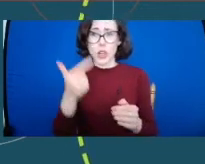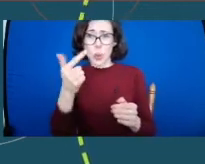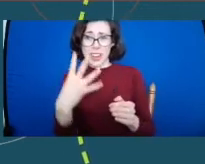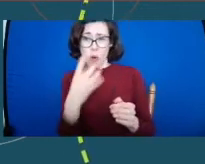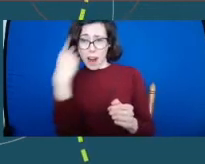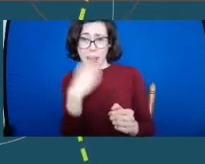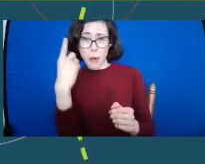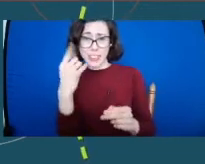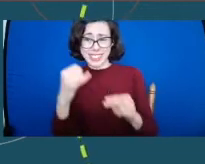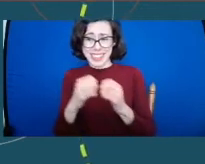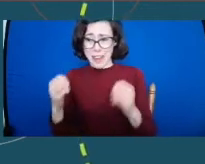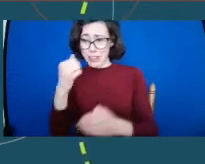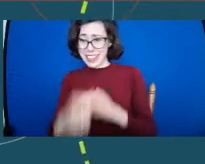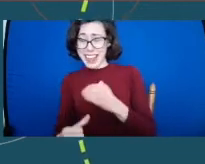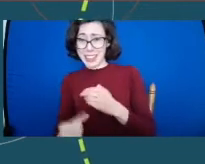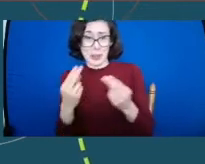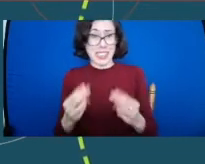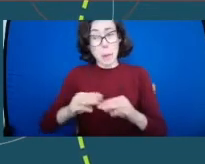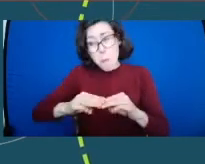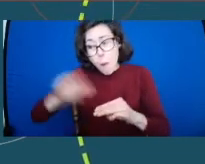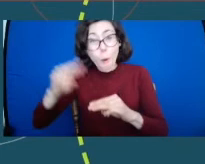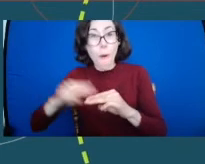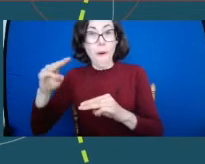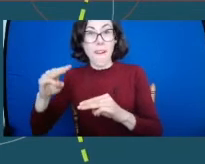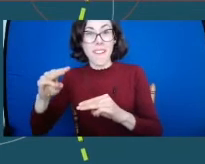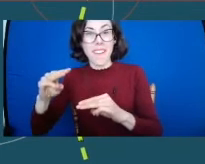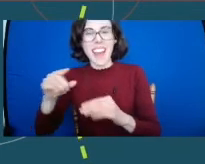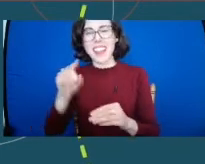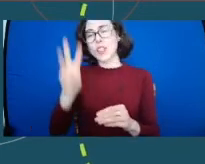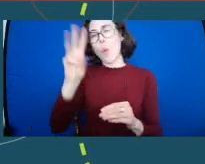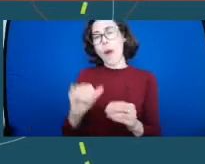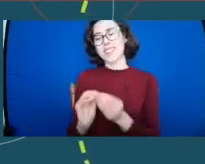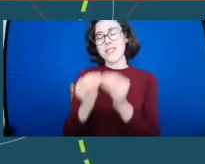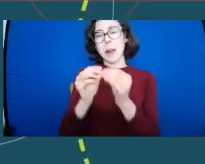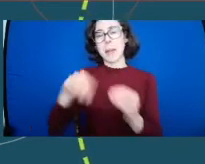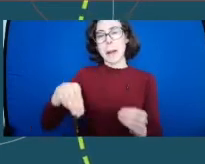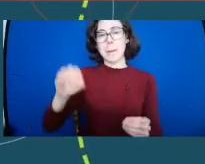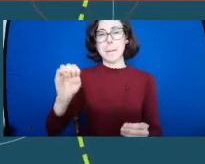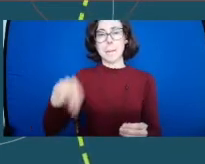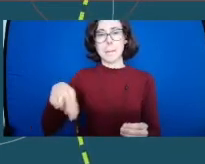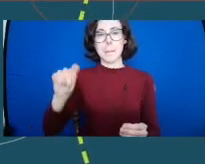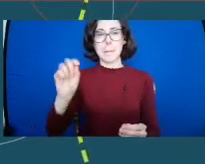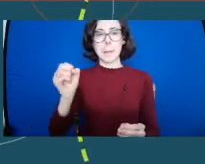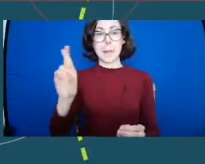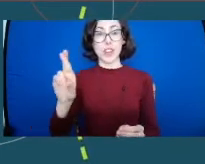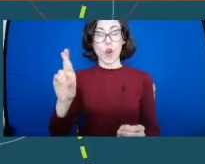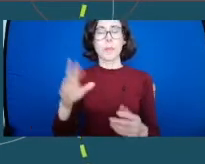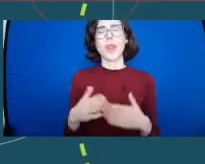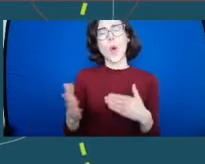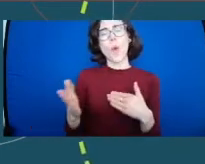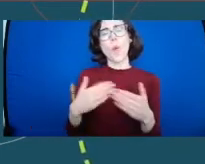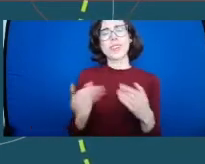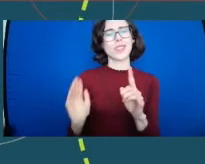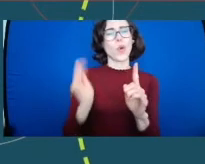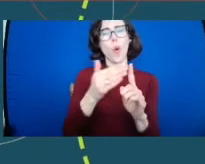we built this program called Mentor, which you'll hear about in a few minutes. So what is the goal of